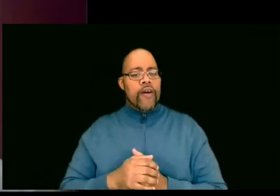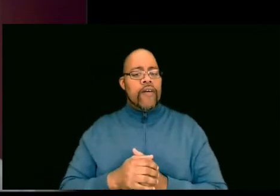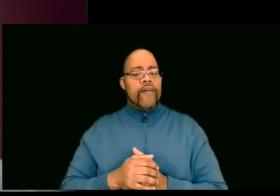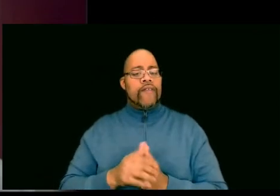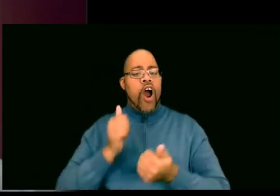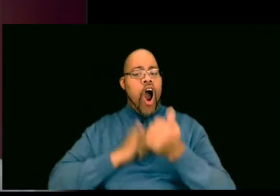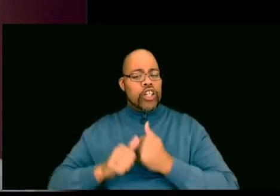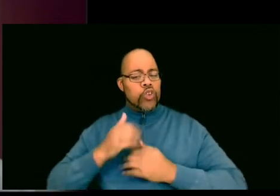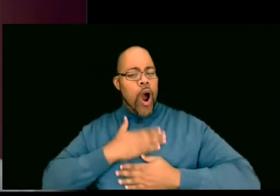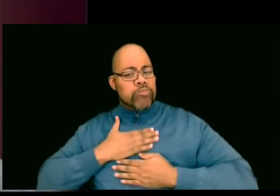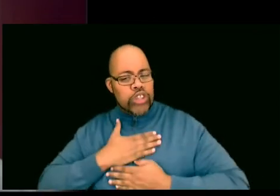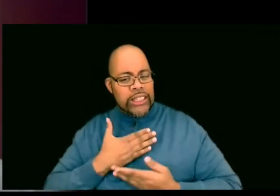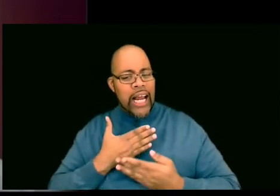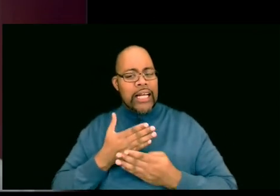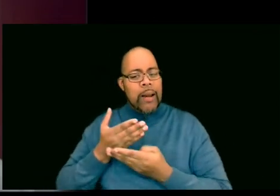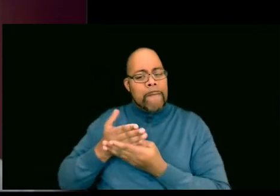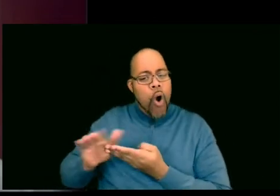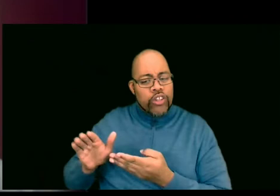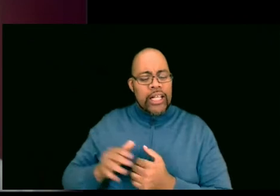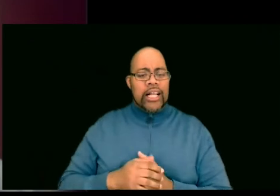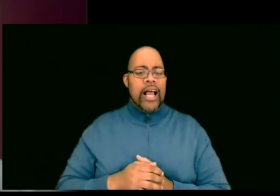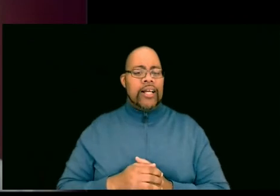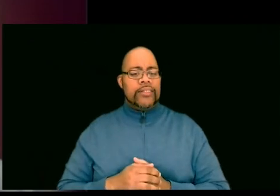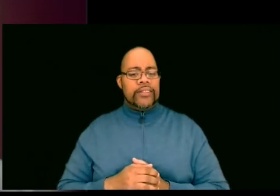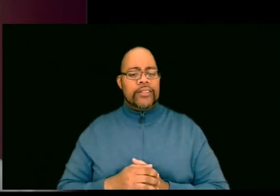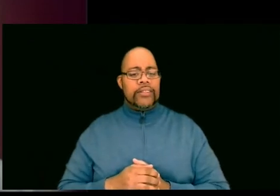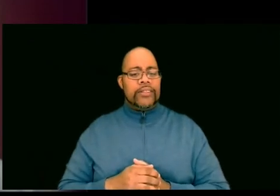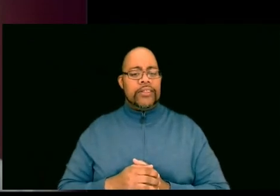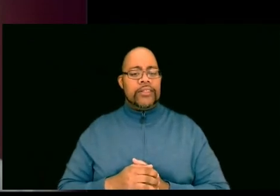underserved, underappreciated, marginalized